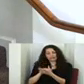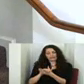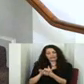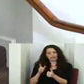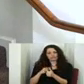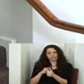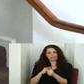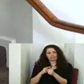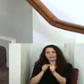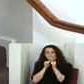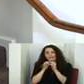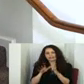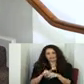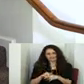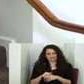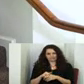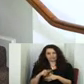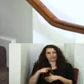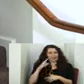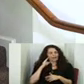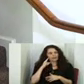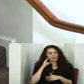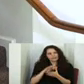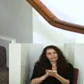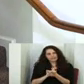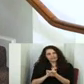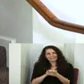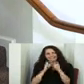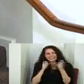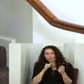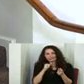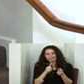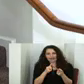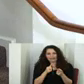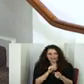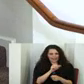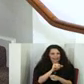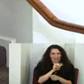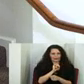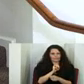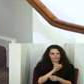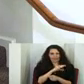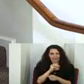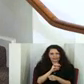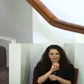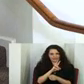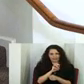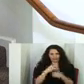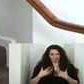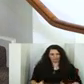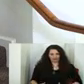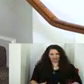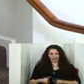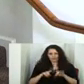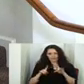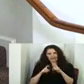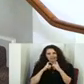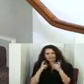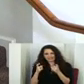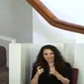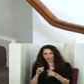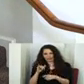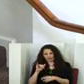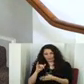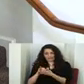not about finding themselves naked. I believe that the sin of Adam and Eve, or that situation in the